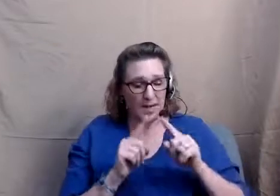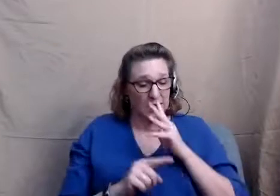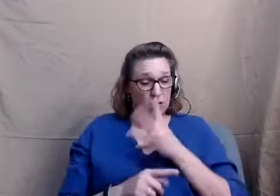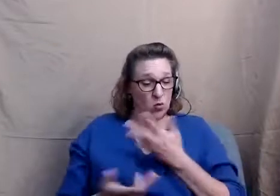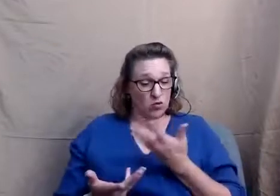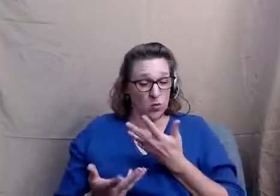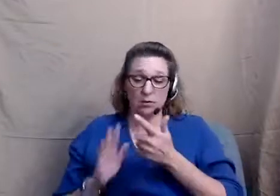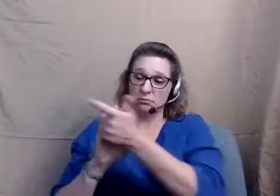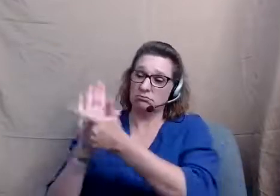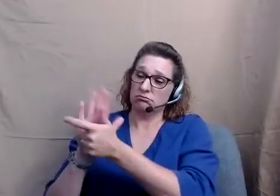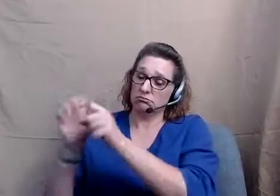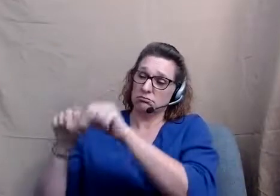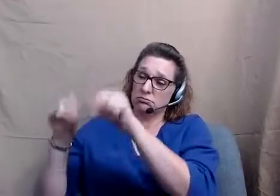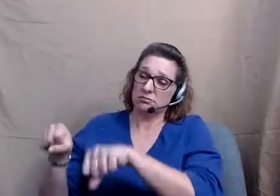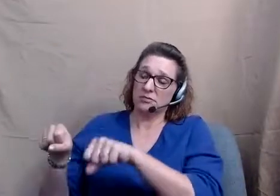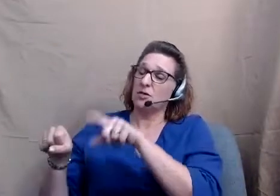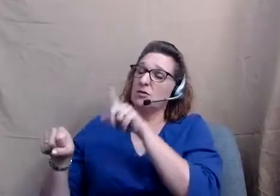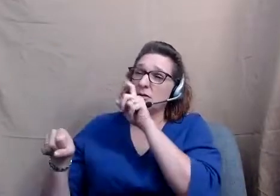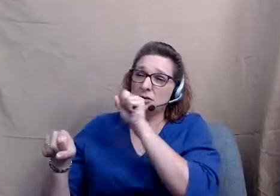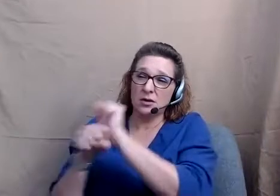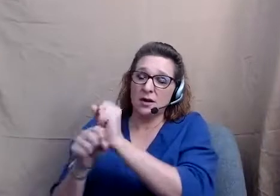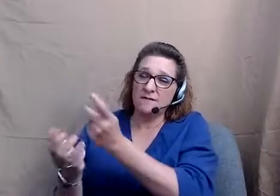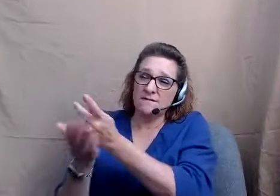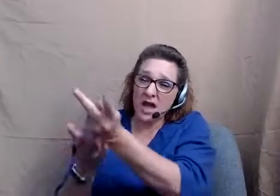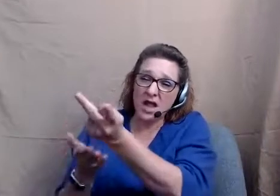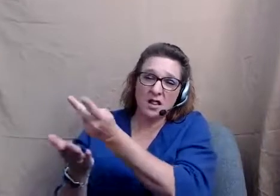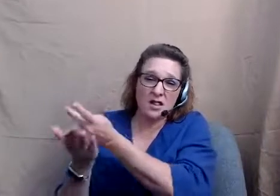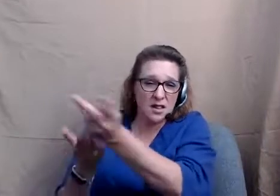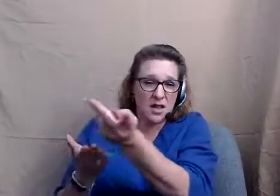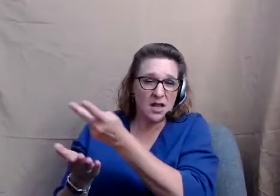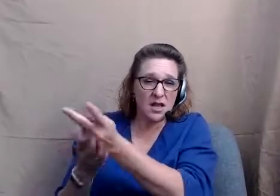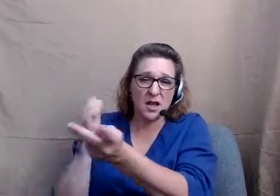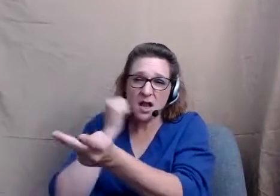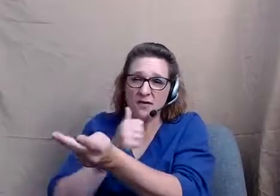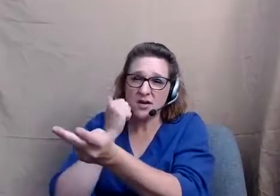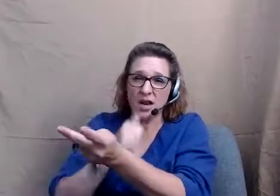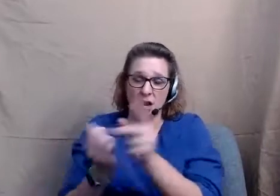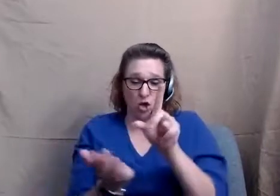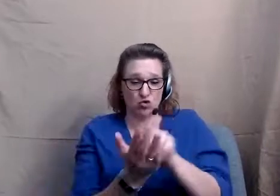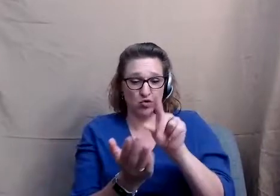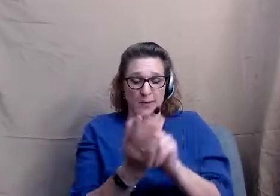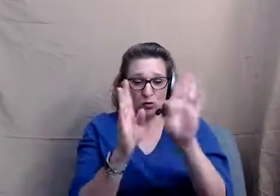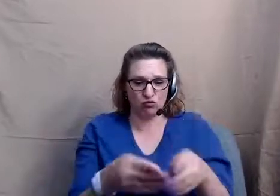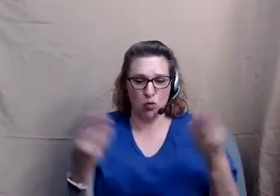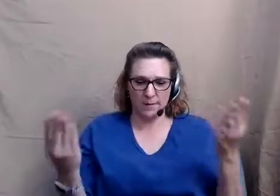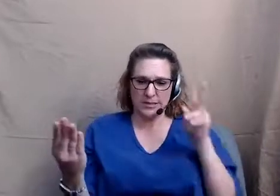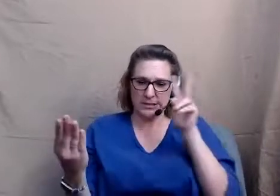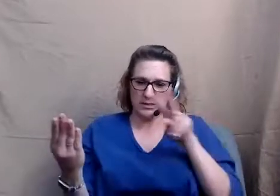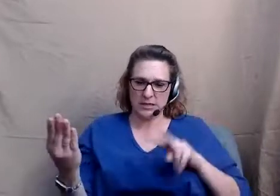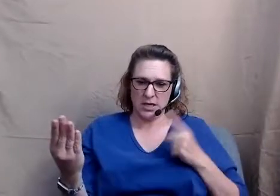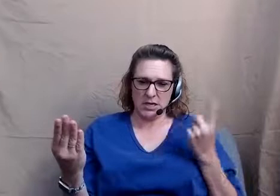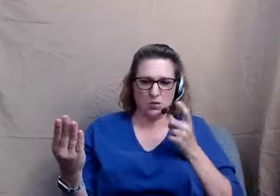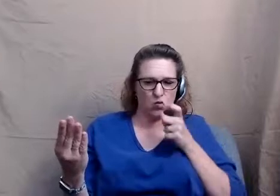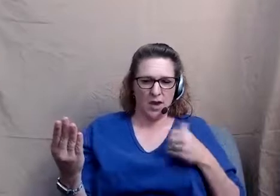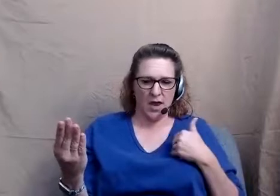the legal system is failing every single day. I mean, you pick up a newspaper and you will read about someone who had a protective